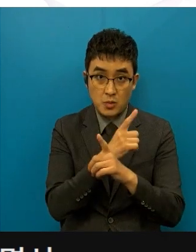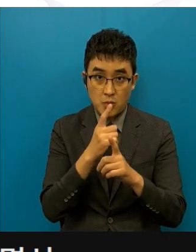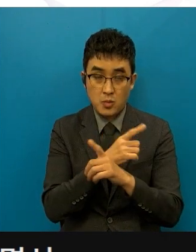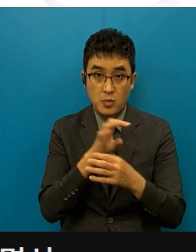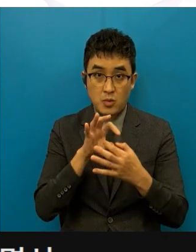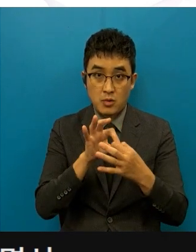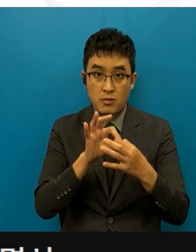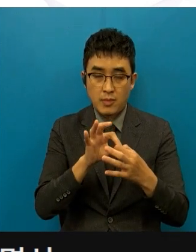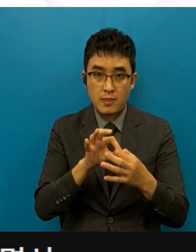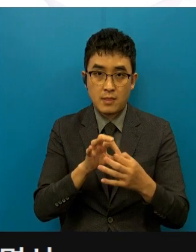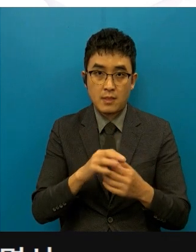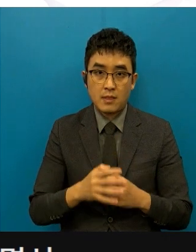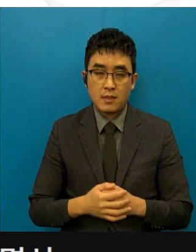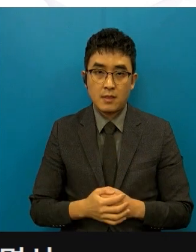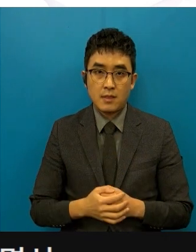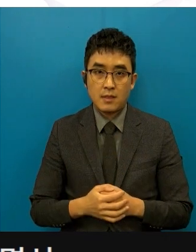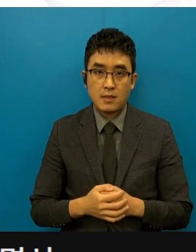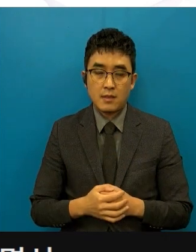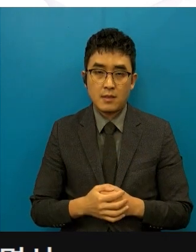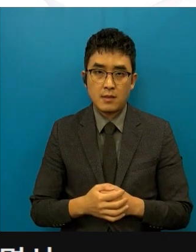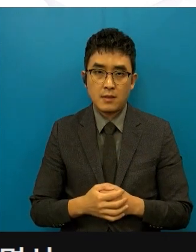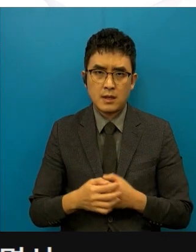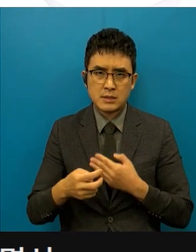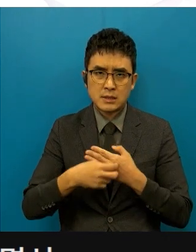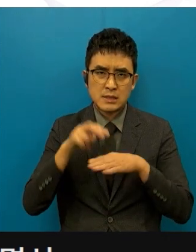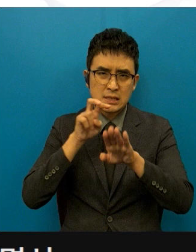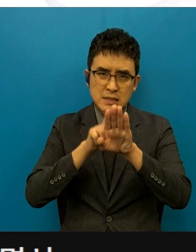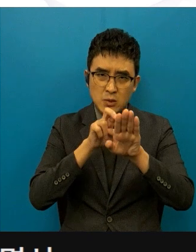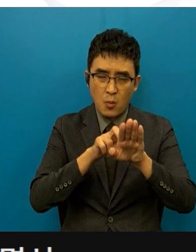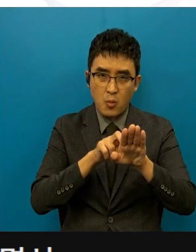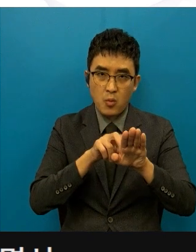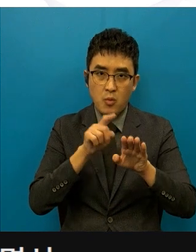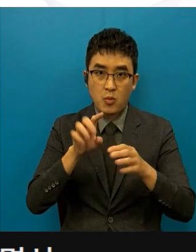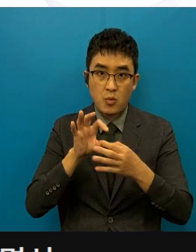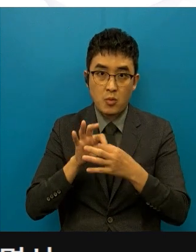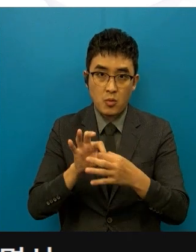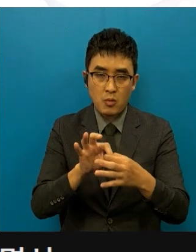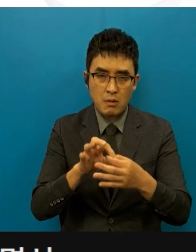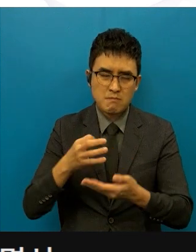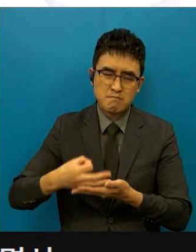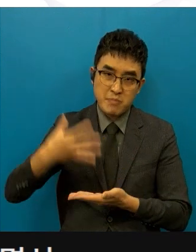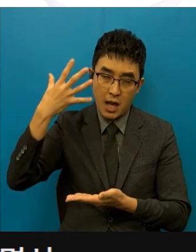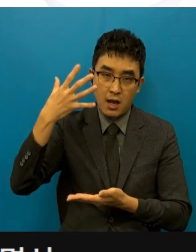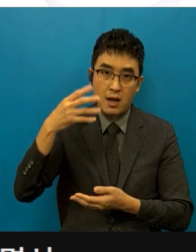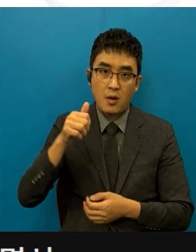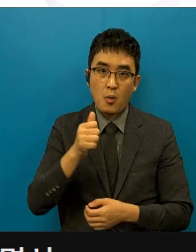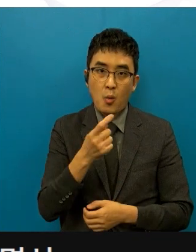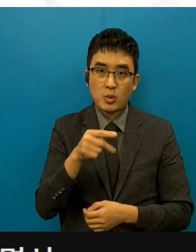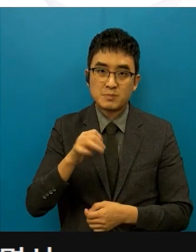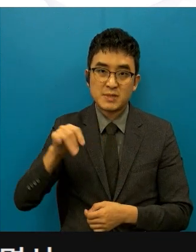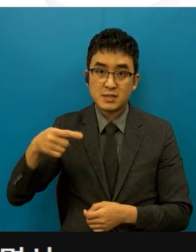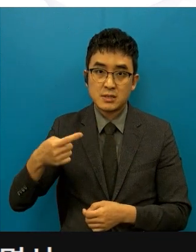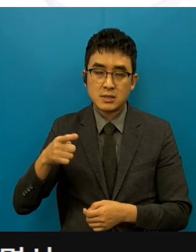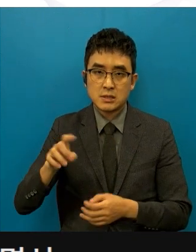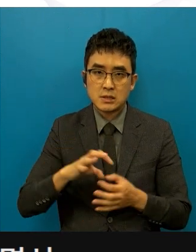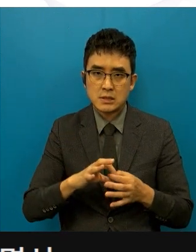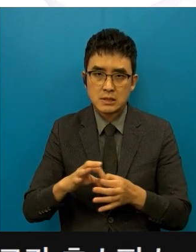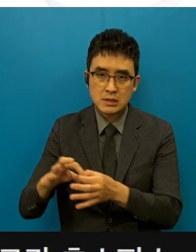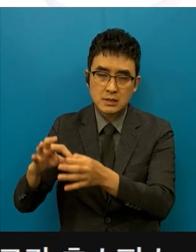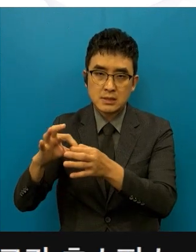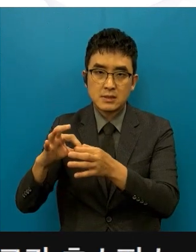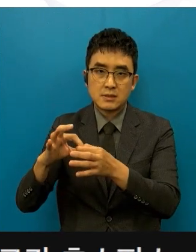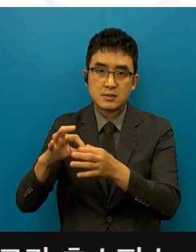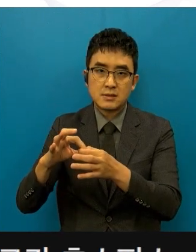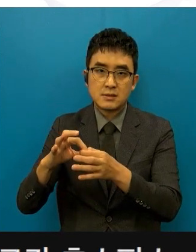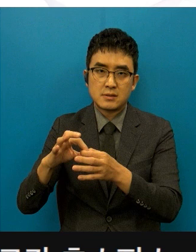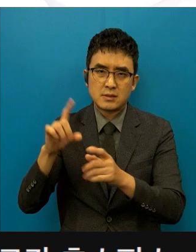Oh. Yes, so is this, as in table 4,